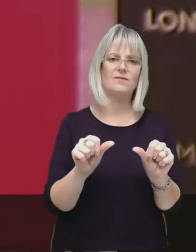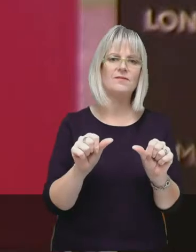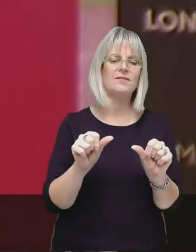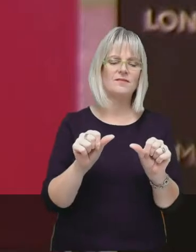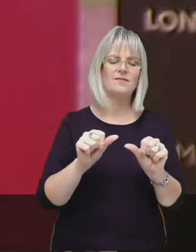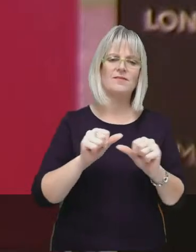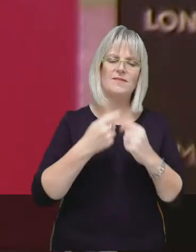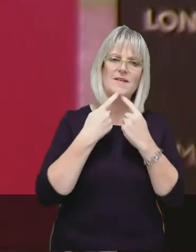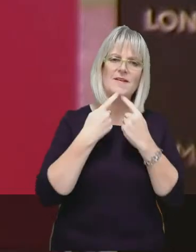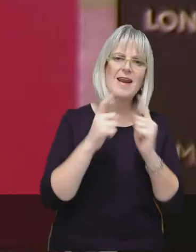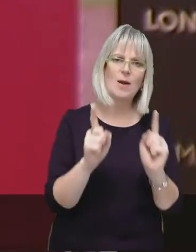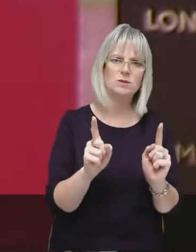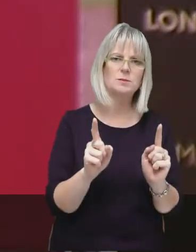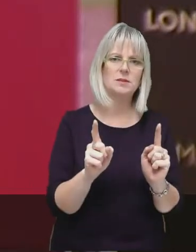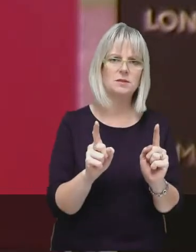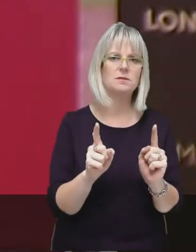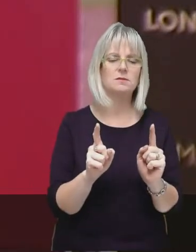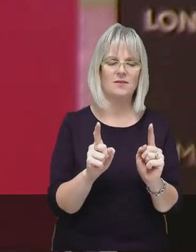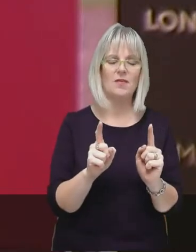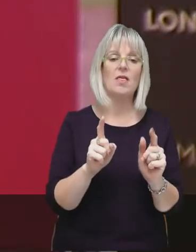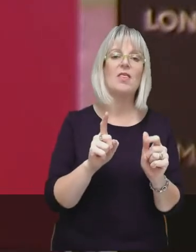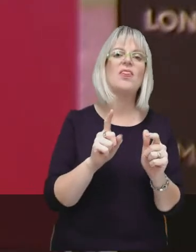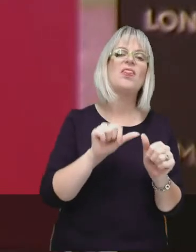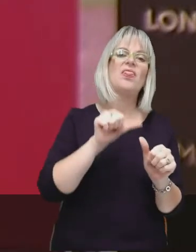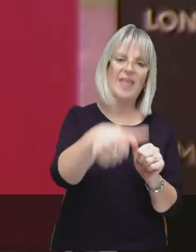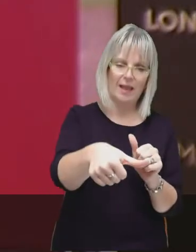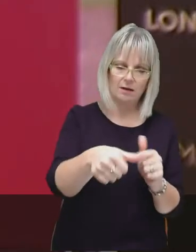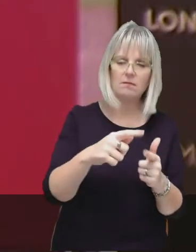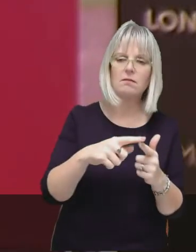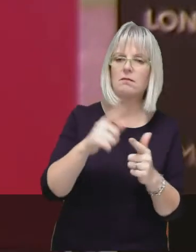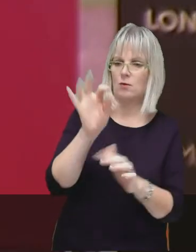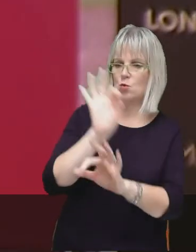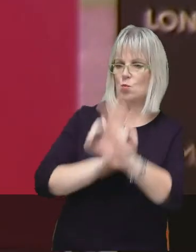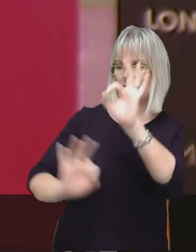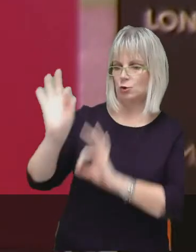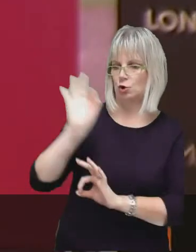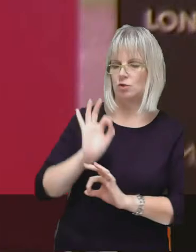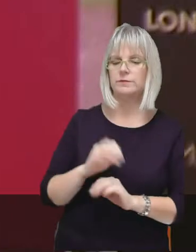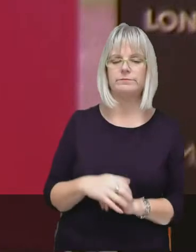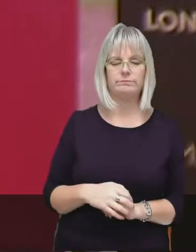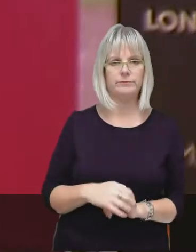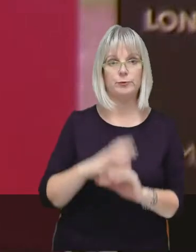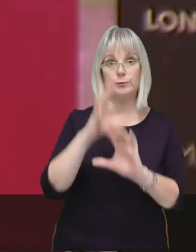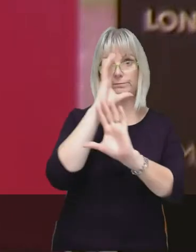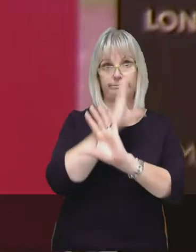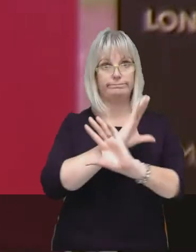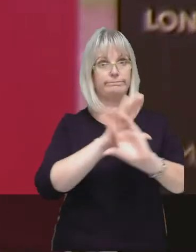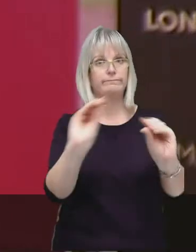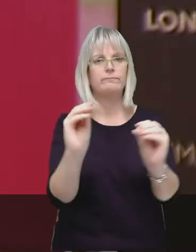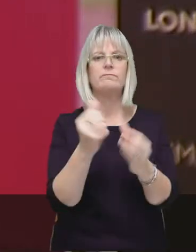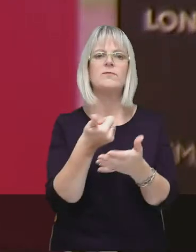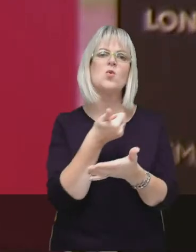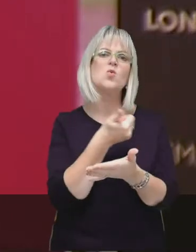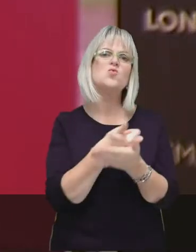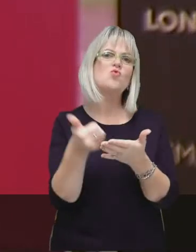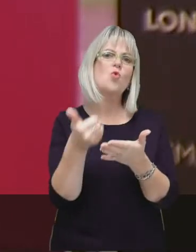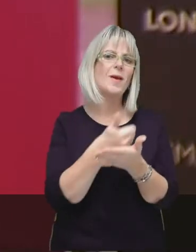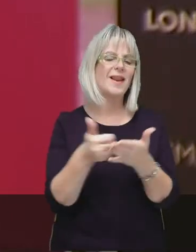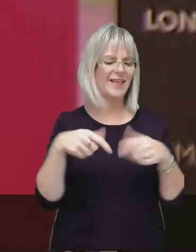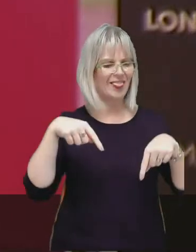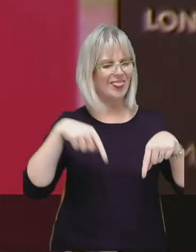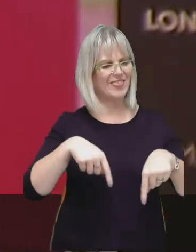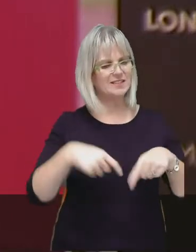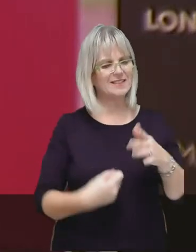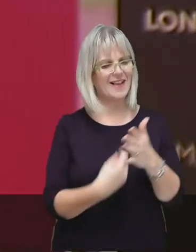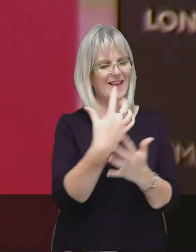and then we can take your questions. Normally, we would be delivering this event for you from a venue